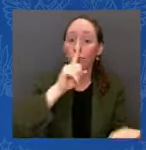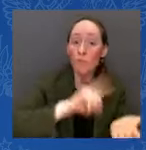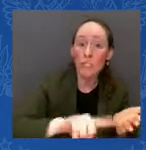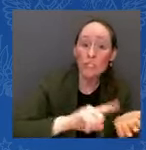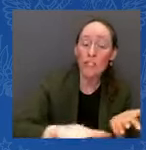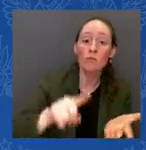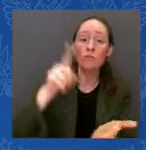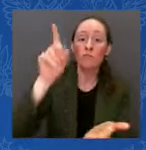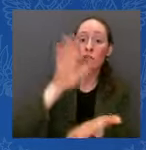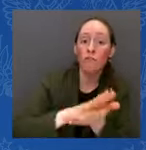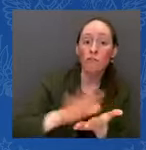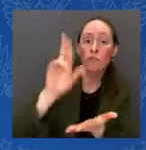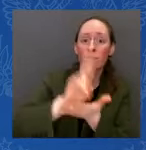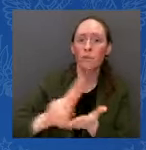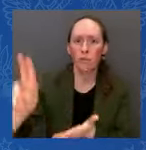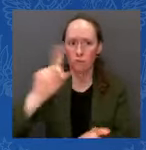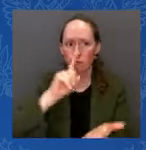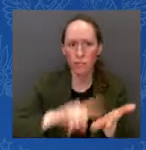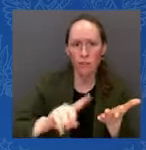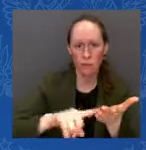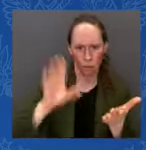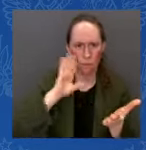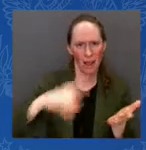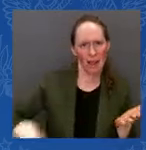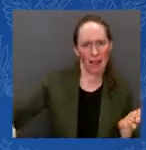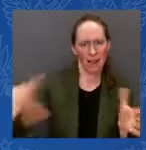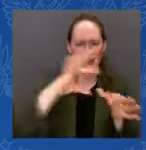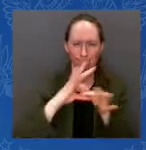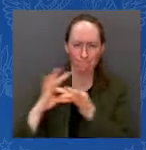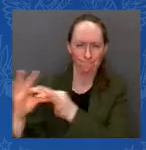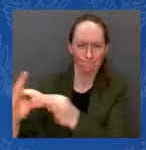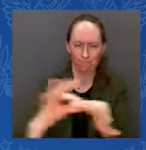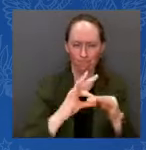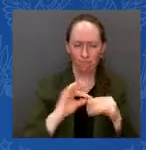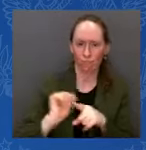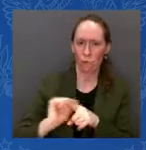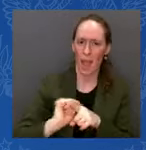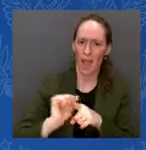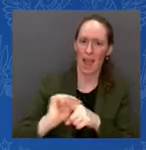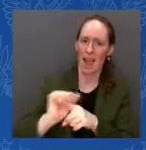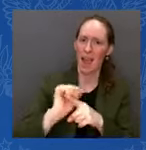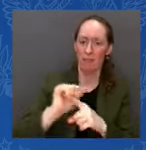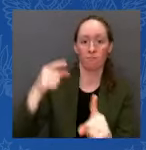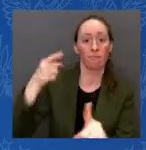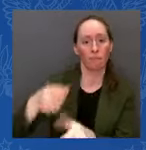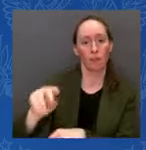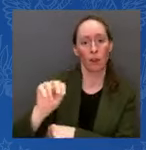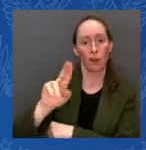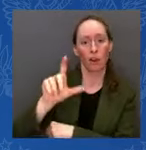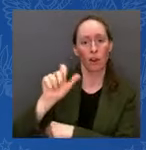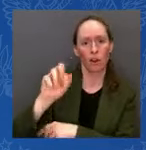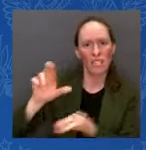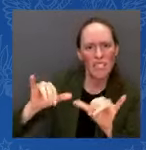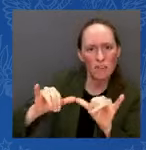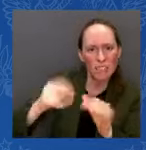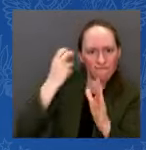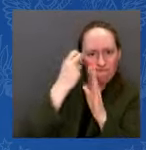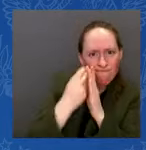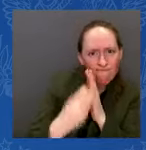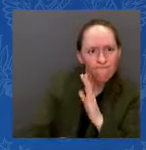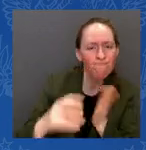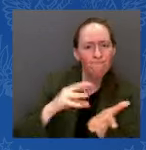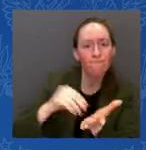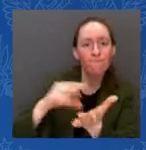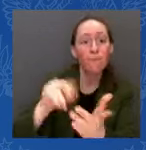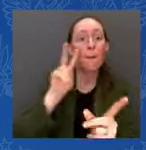in nuclear engineering. We are already sharing skills and knowledge and expertise across our borders, lifting